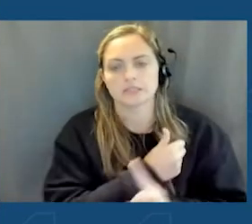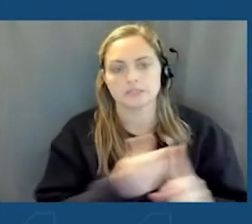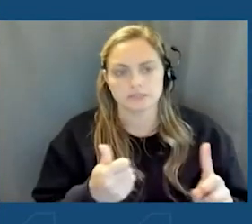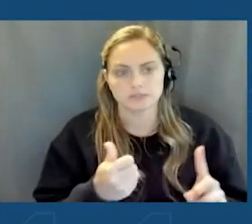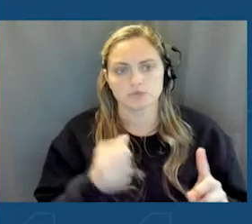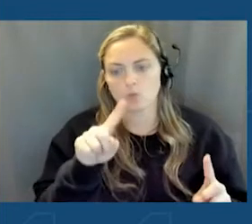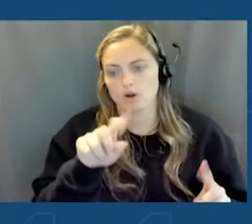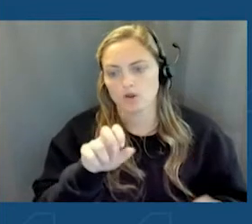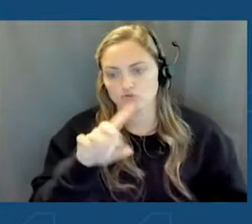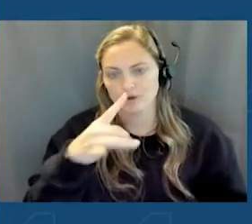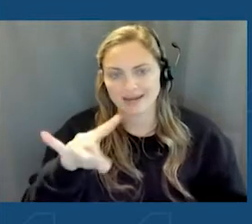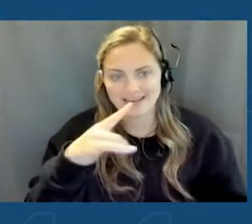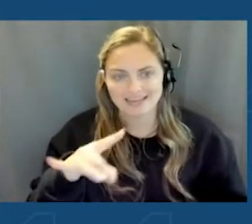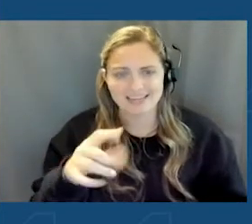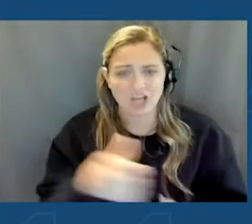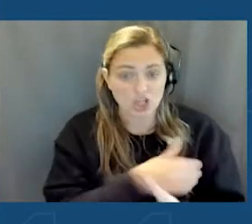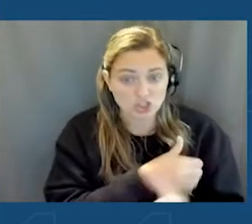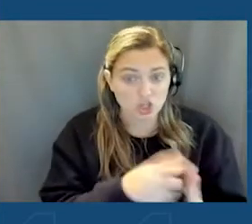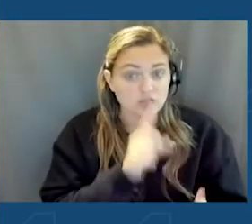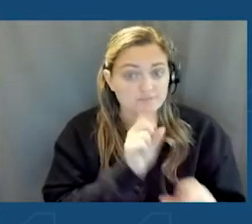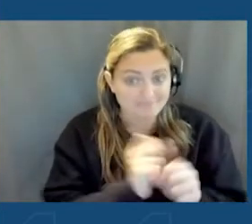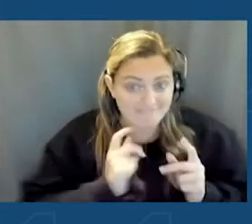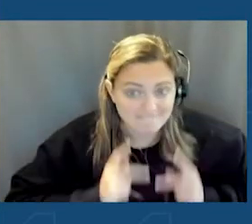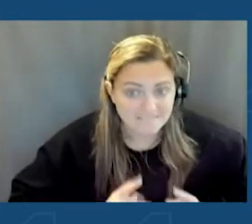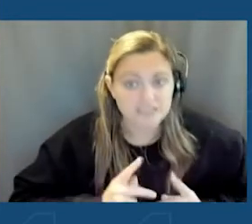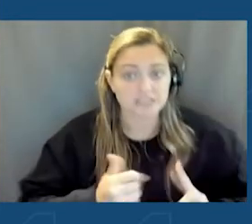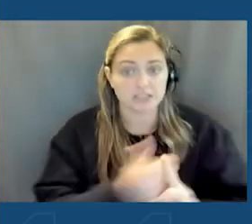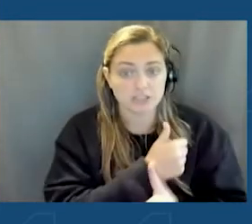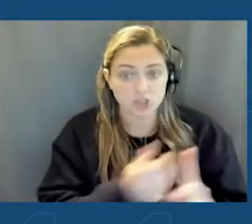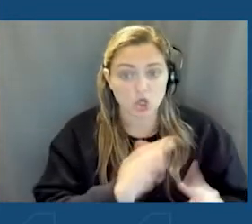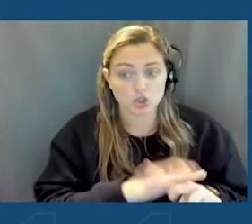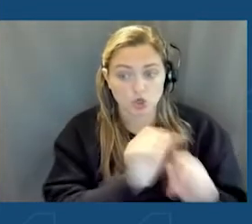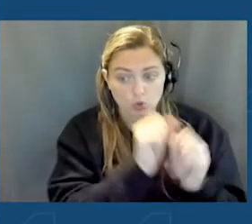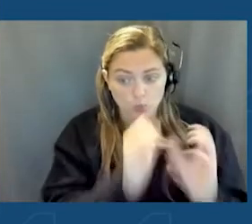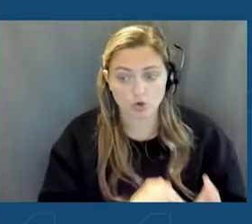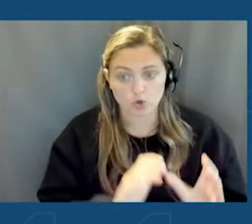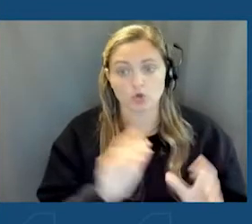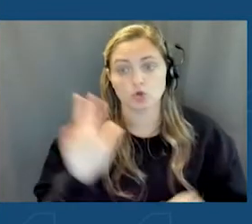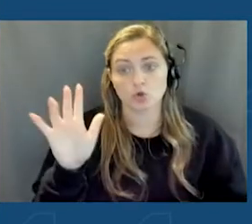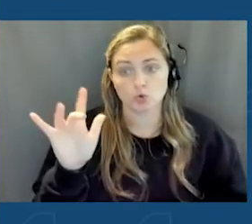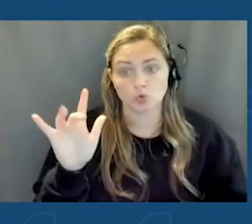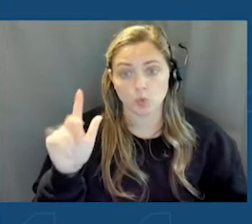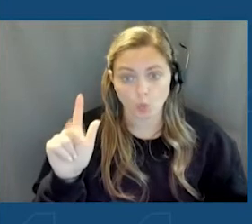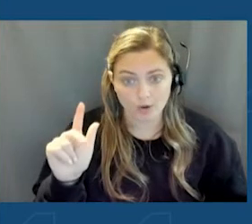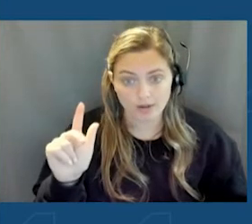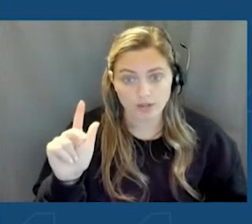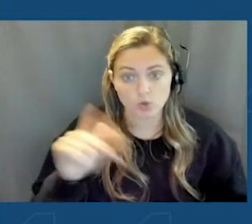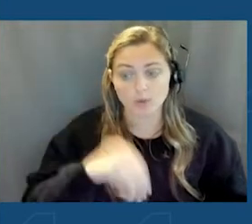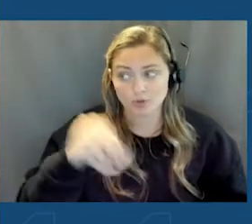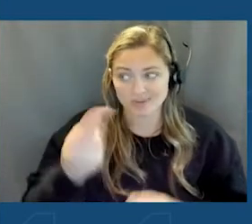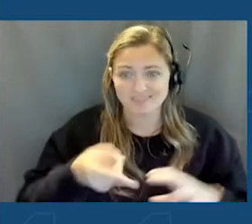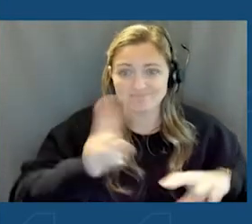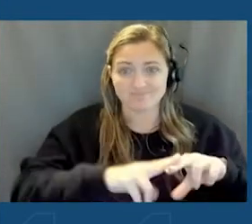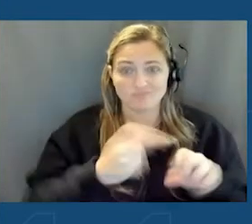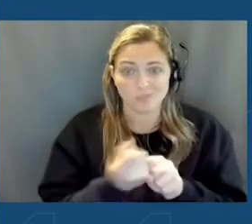118 assaults, physical assaults on our transit workers, up 23% from the year before.